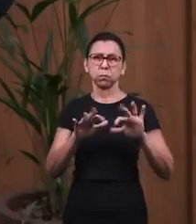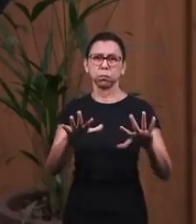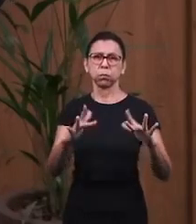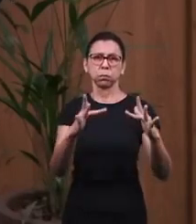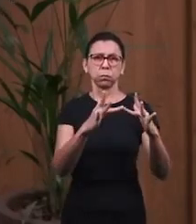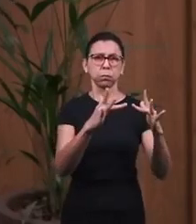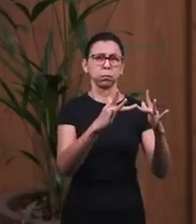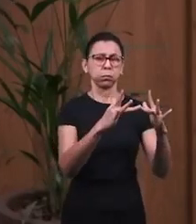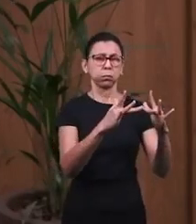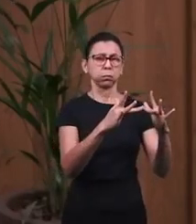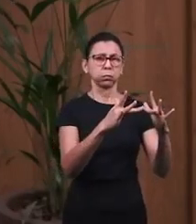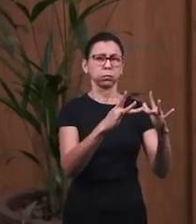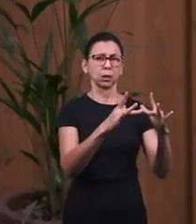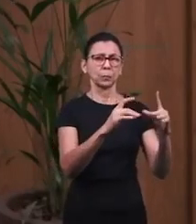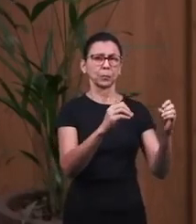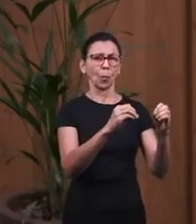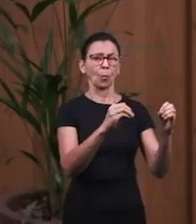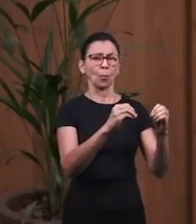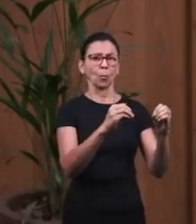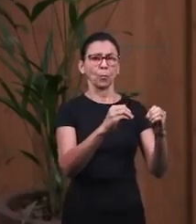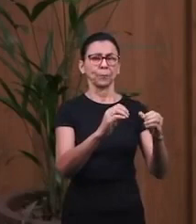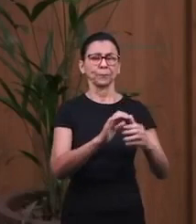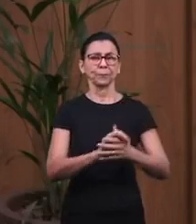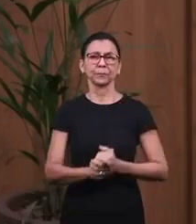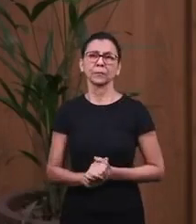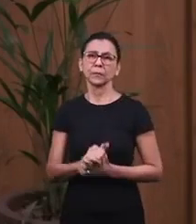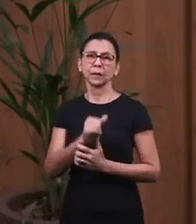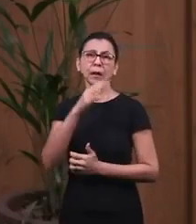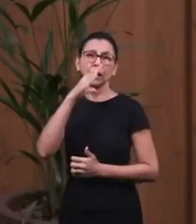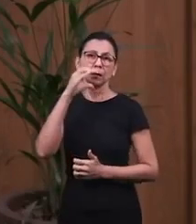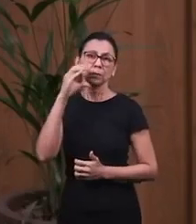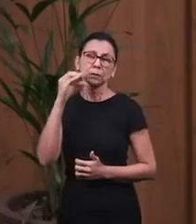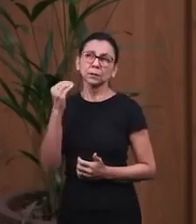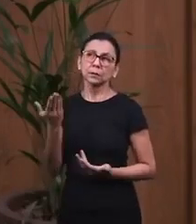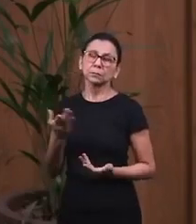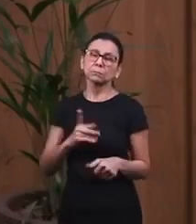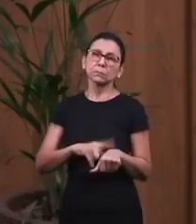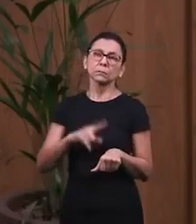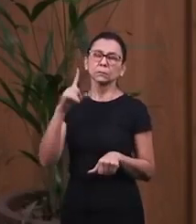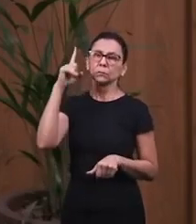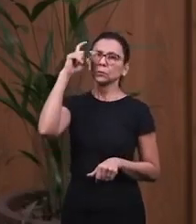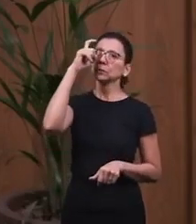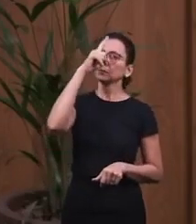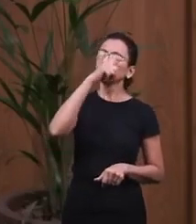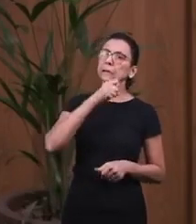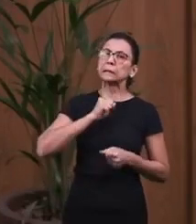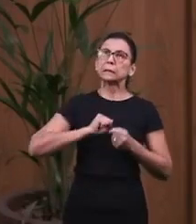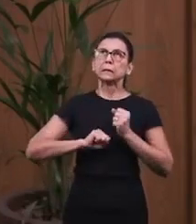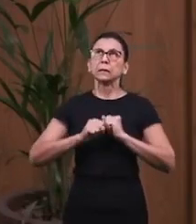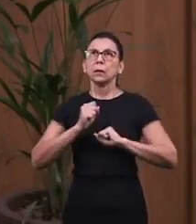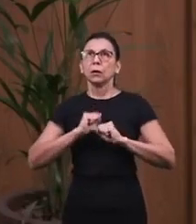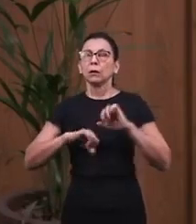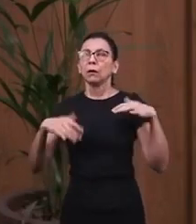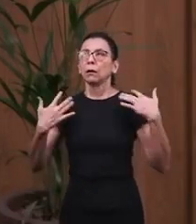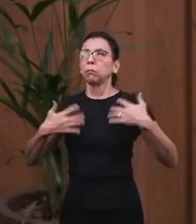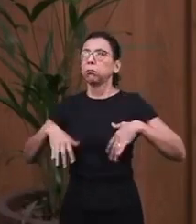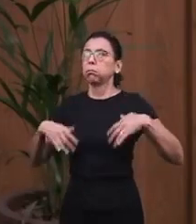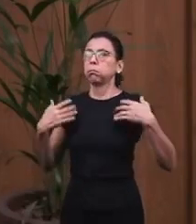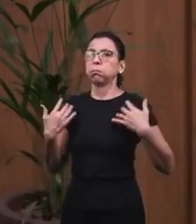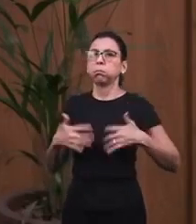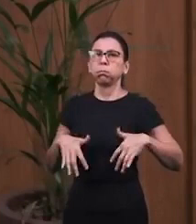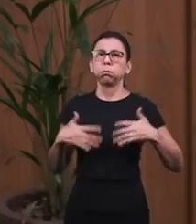isolation, the time that we're going through. Many adolescents are going through difficult moments. Some are anxious, some are